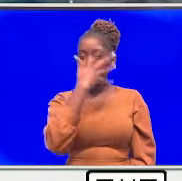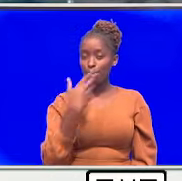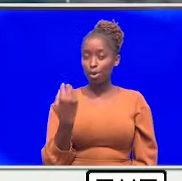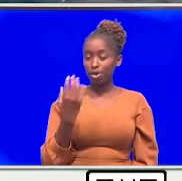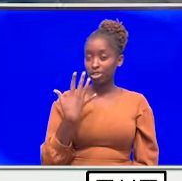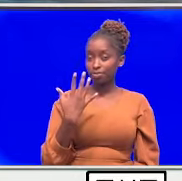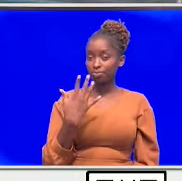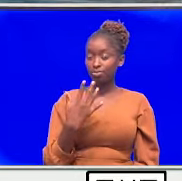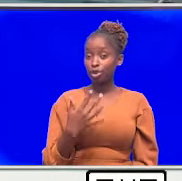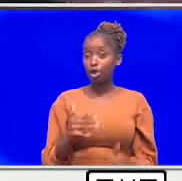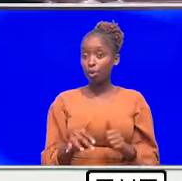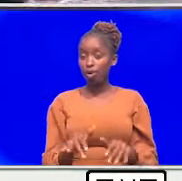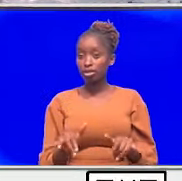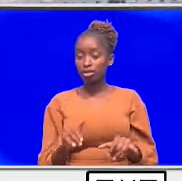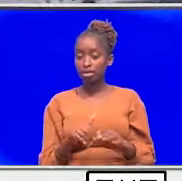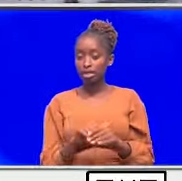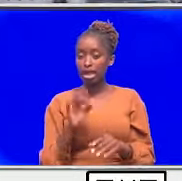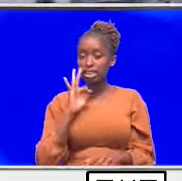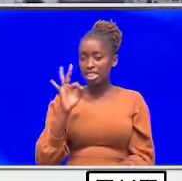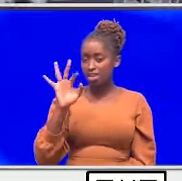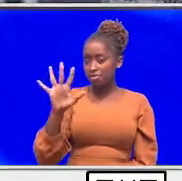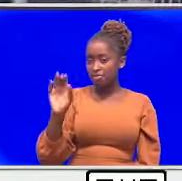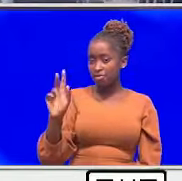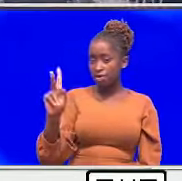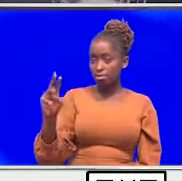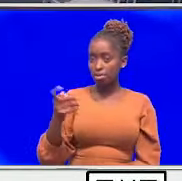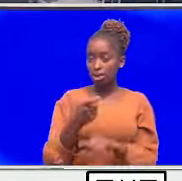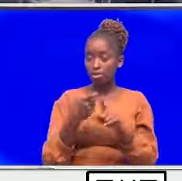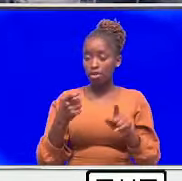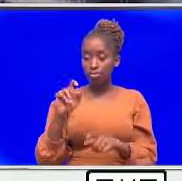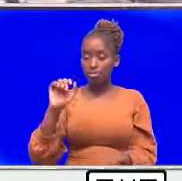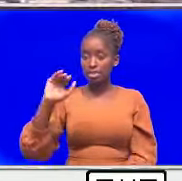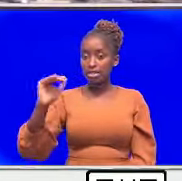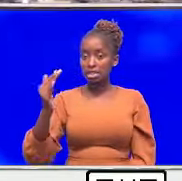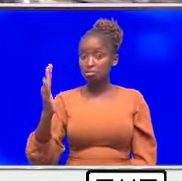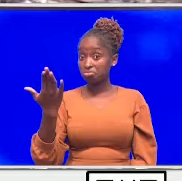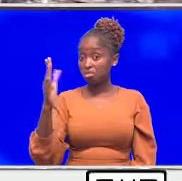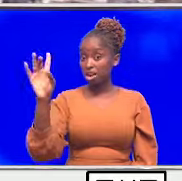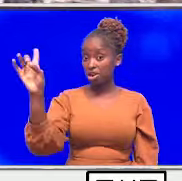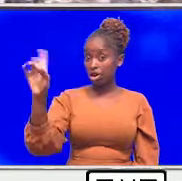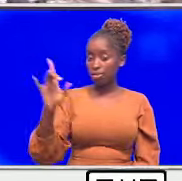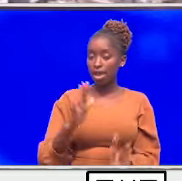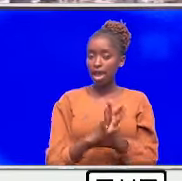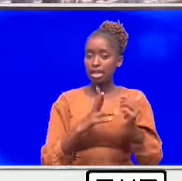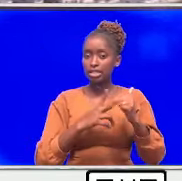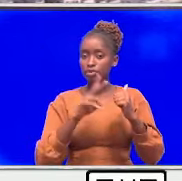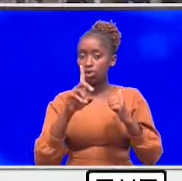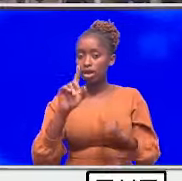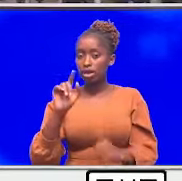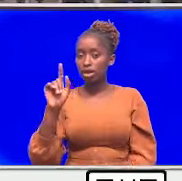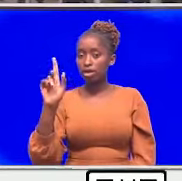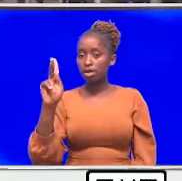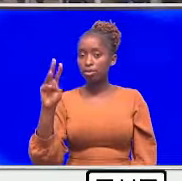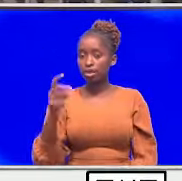Situated about 350 kilometers from Kenya's capital Nairobi and 71 kilometers from Meru